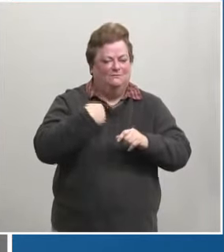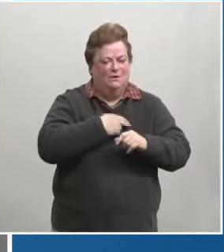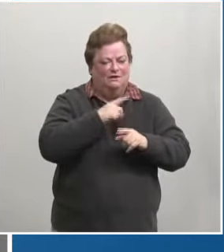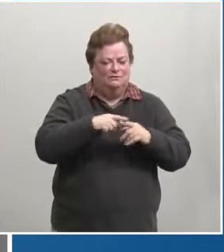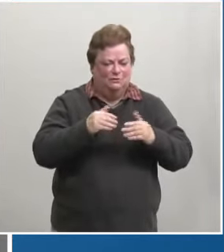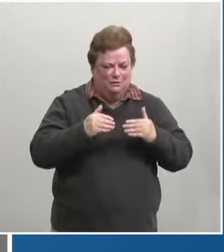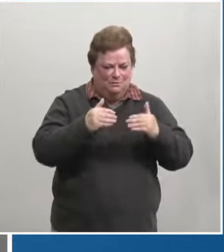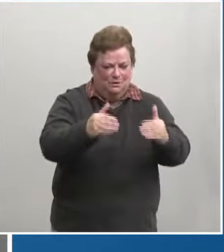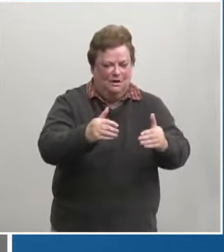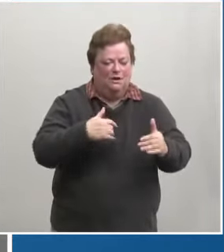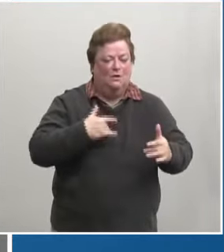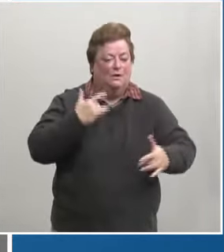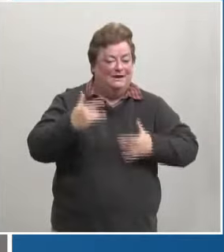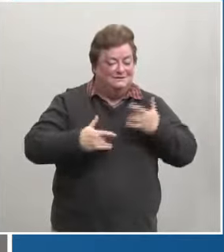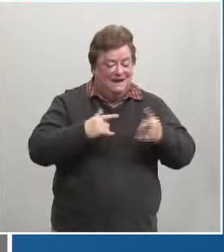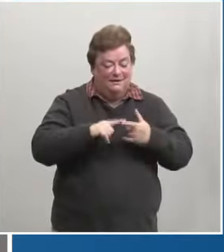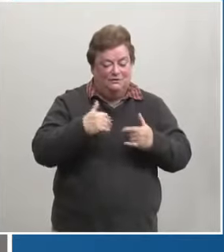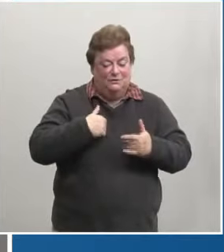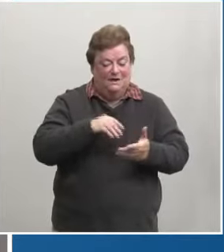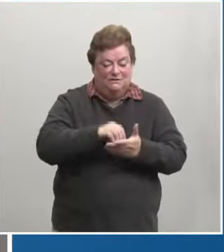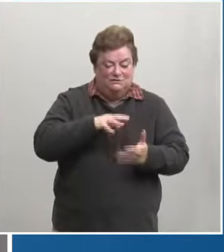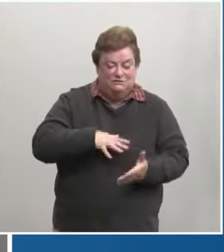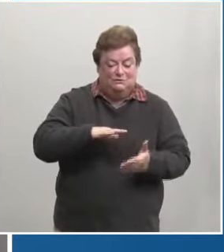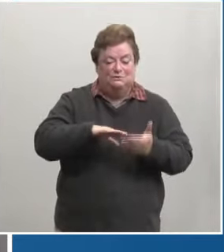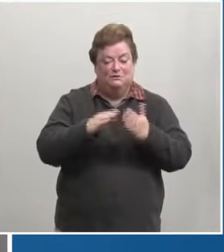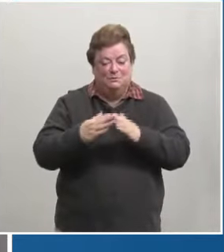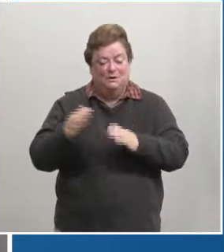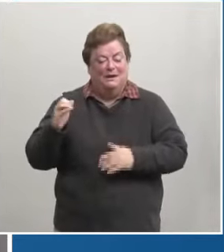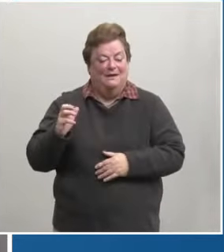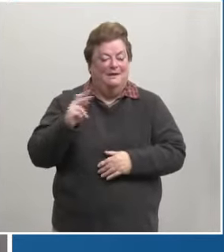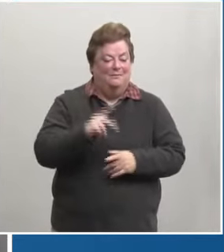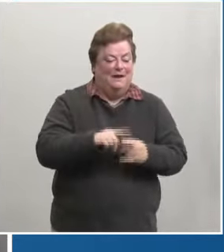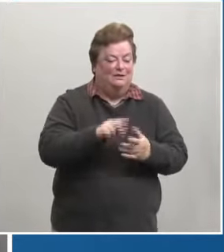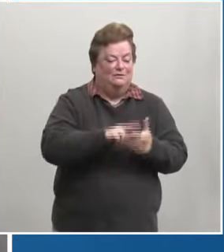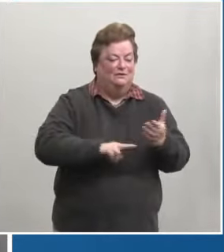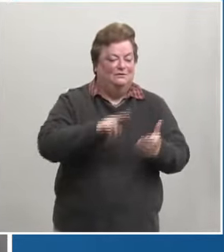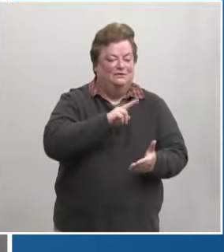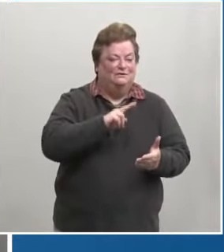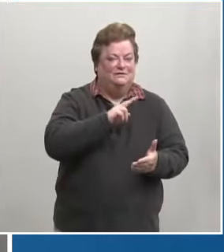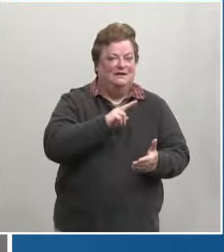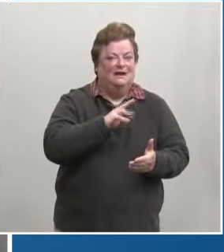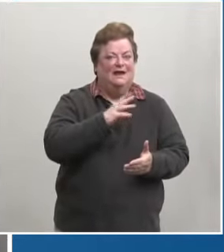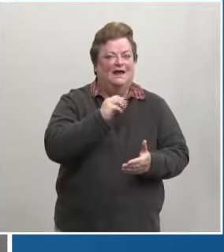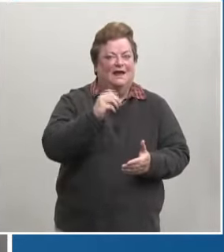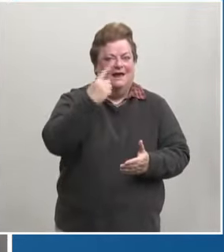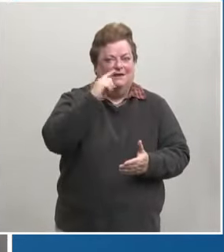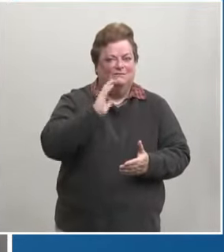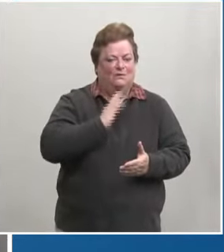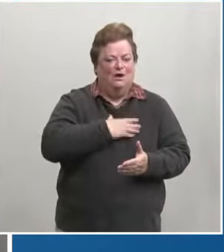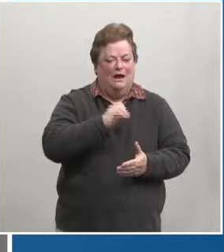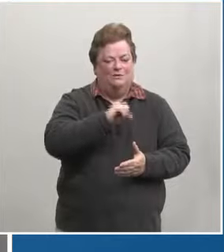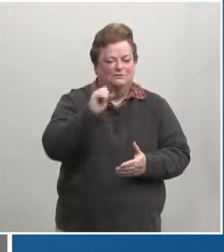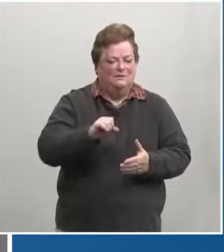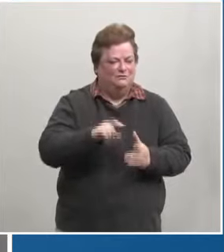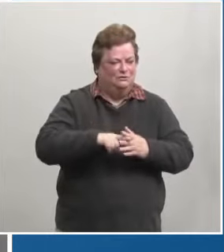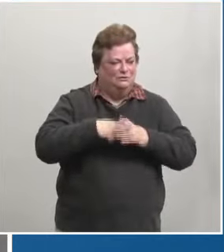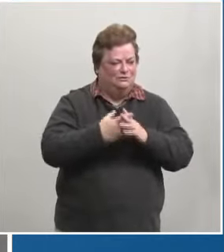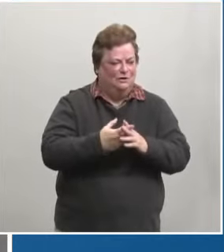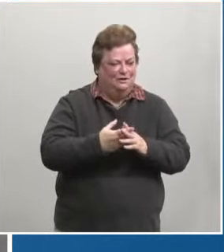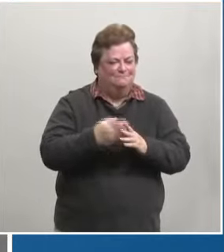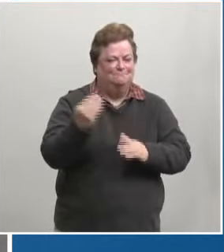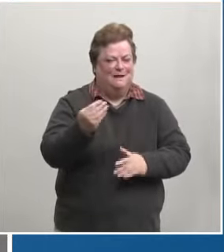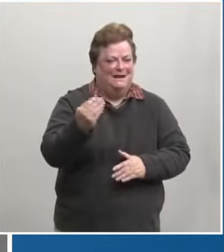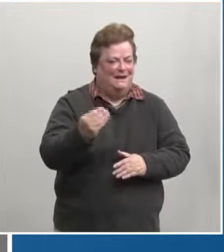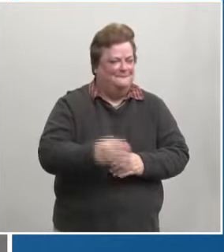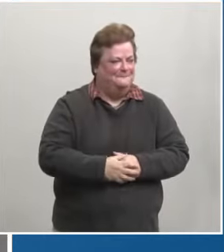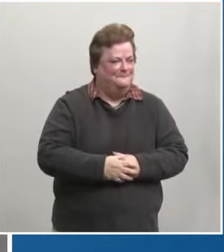So excited to have our students and our community coming back to the University of Nebraska-Lincoln and for our semester to commence on Monday